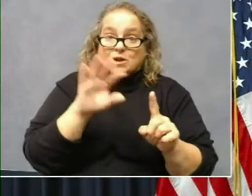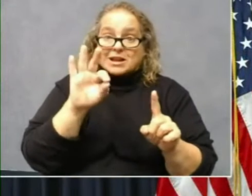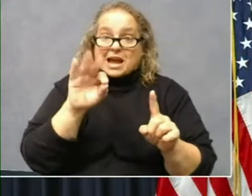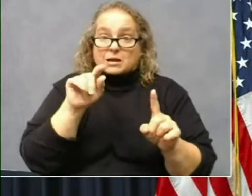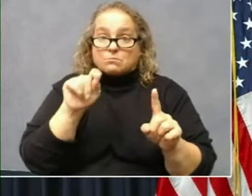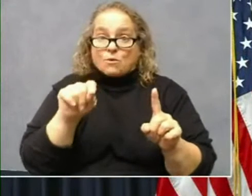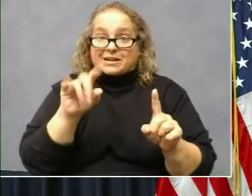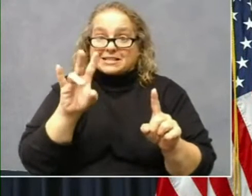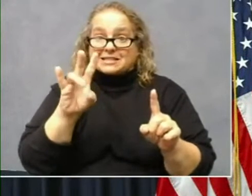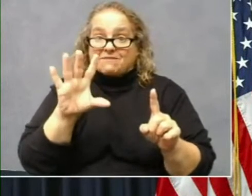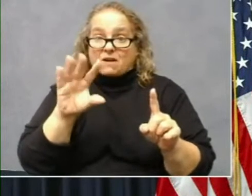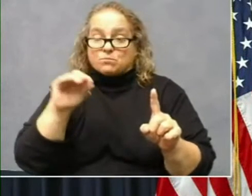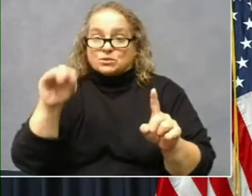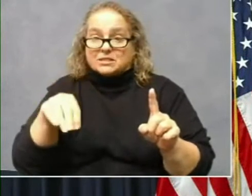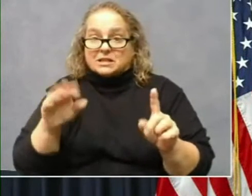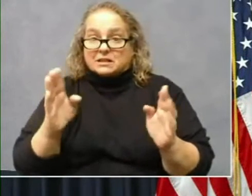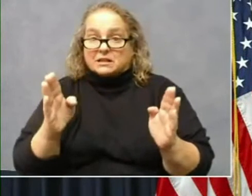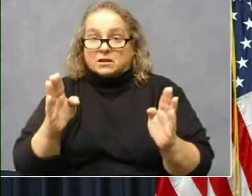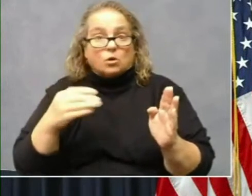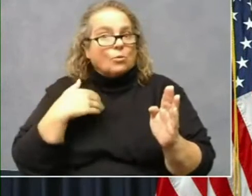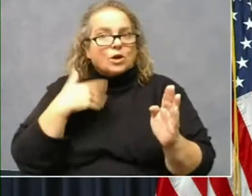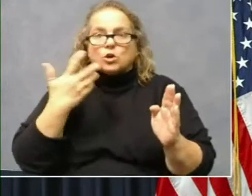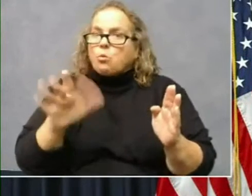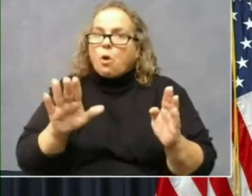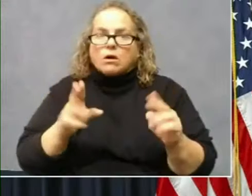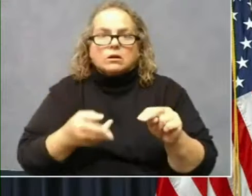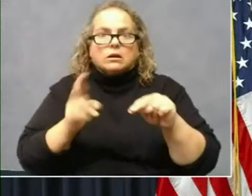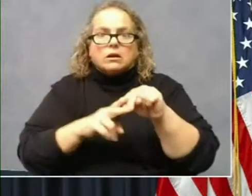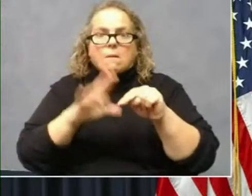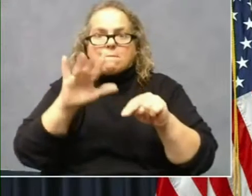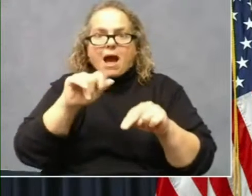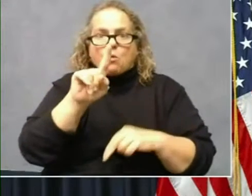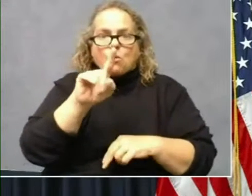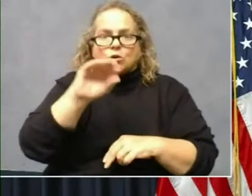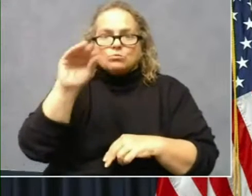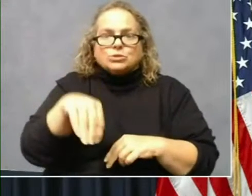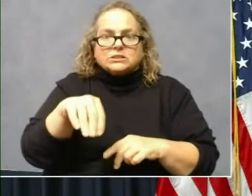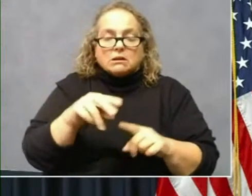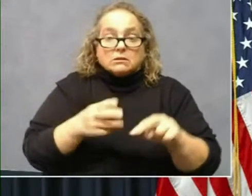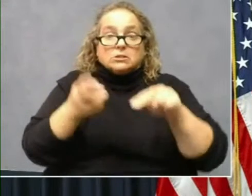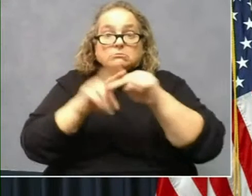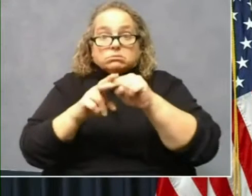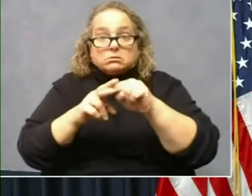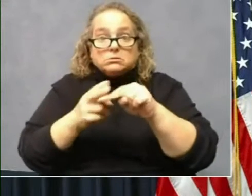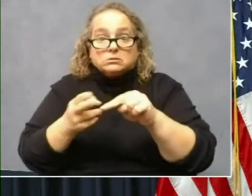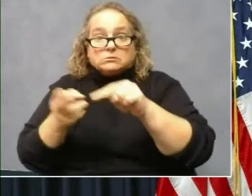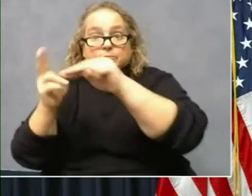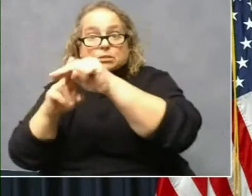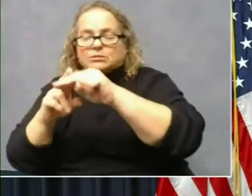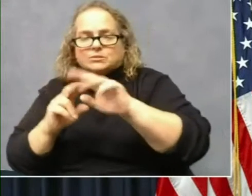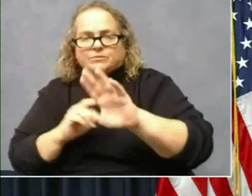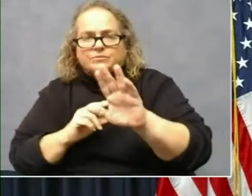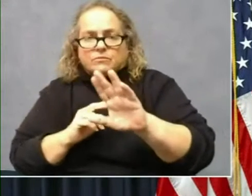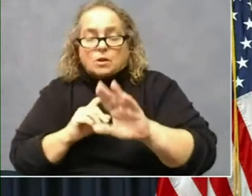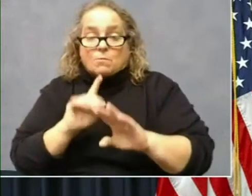don't want to increase by almost 1 percentage point, but the 4 weeks before that, we went from